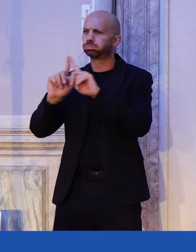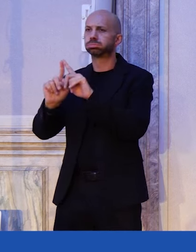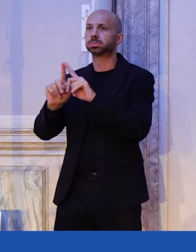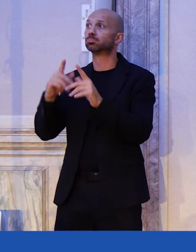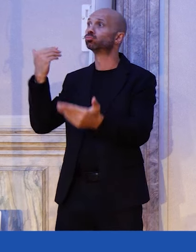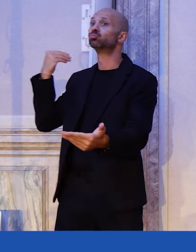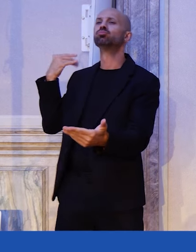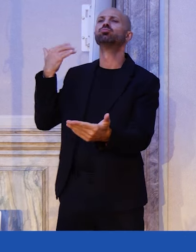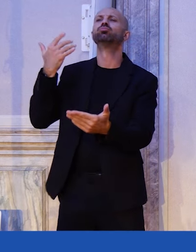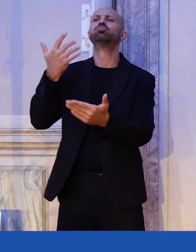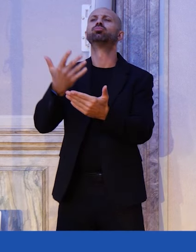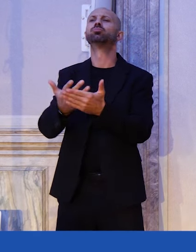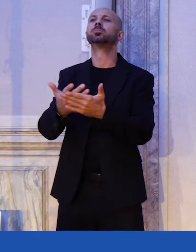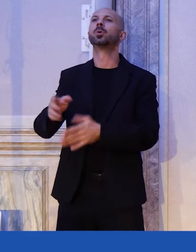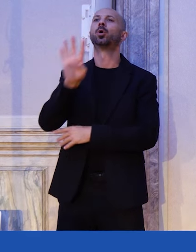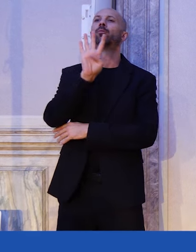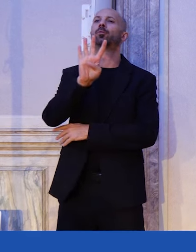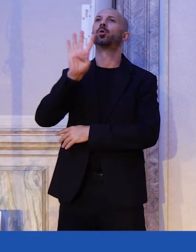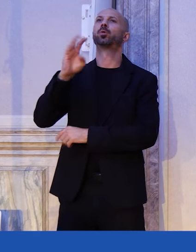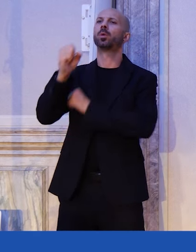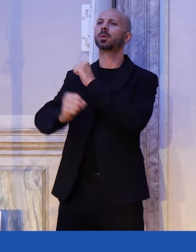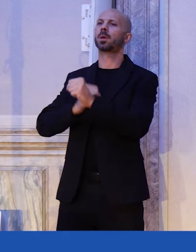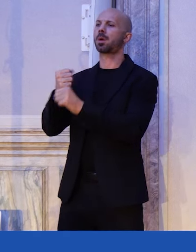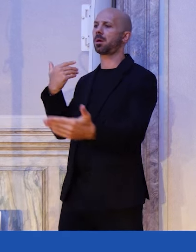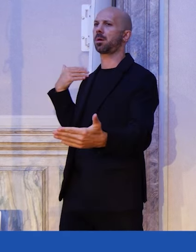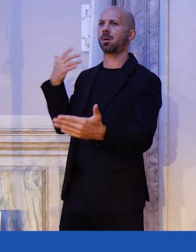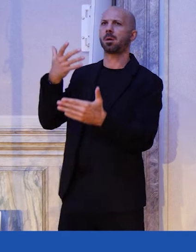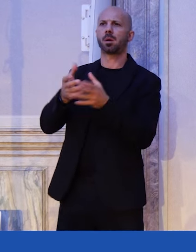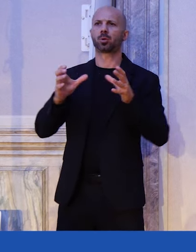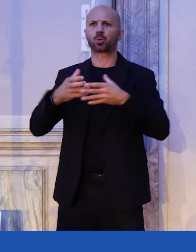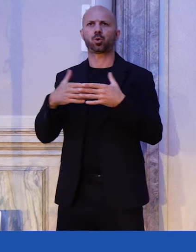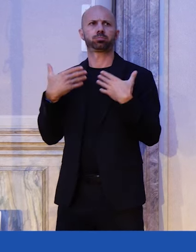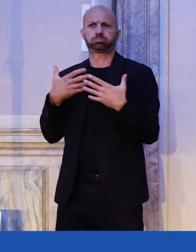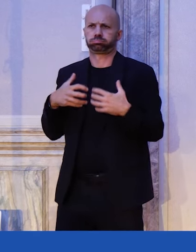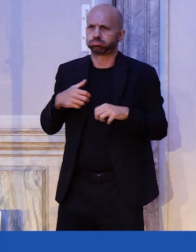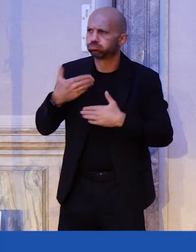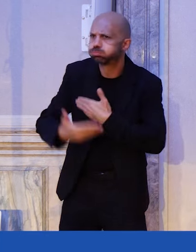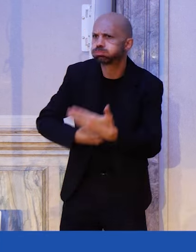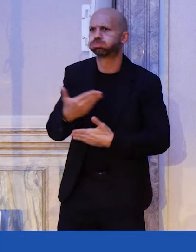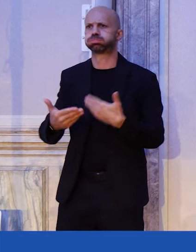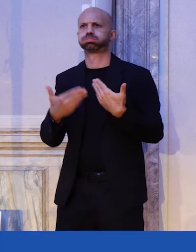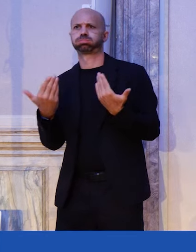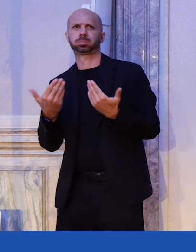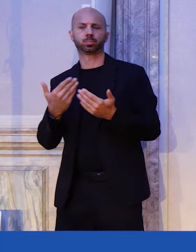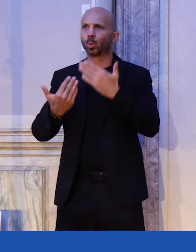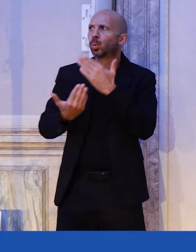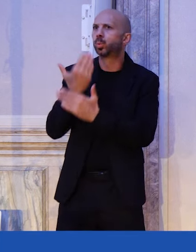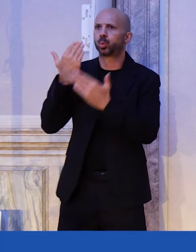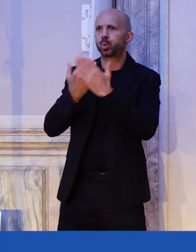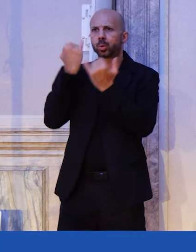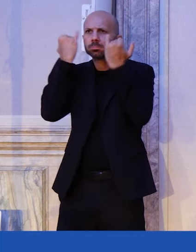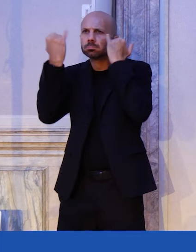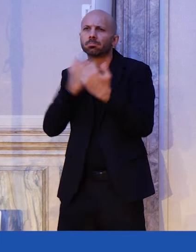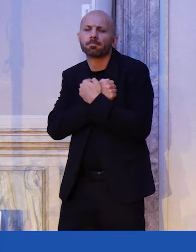4 years of Activity The Ensemble has distinguished itself for the Curiosity energy Innovation virtuosity and